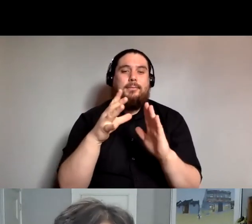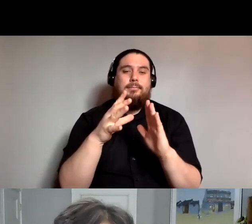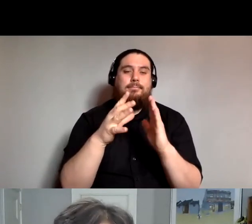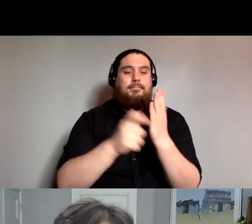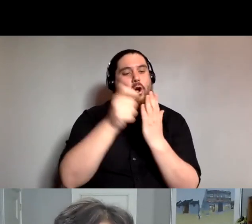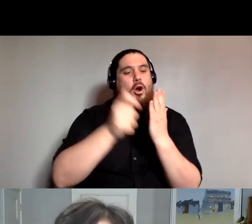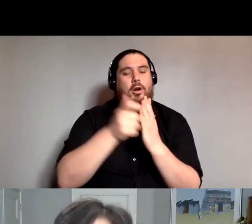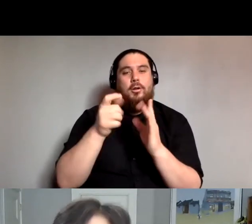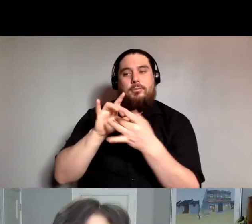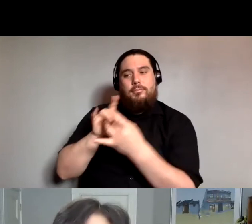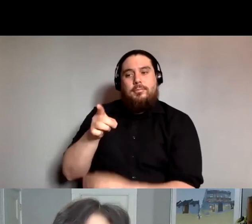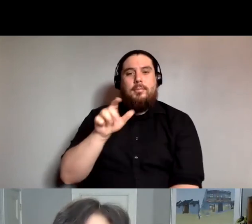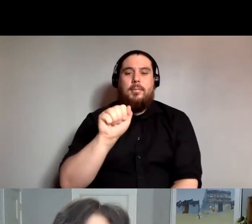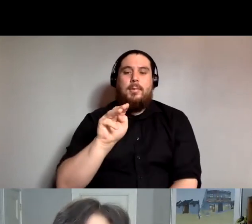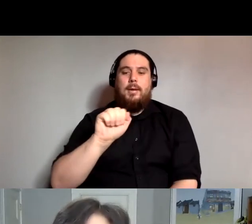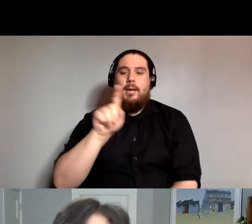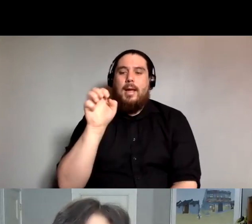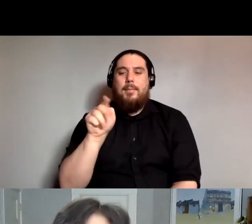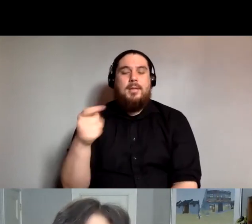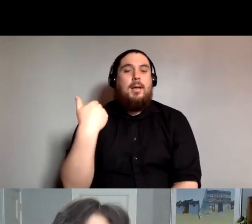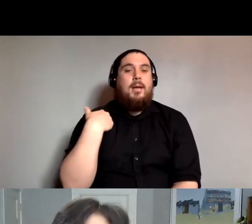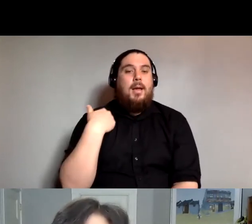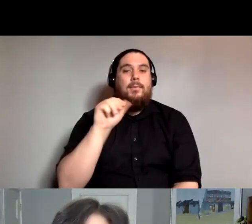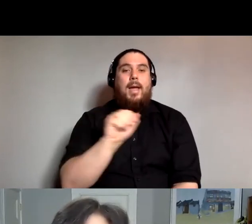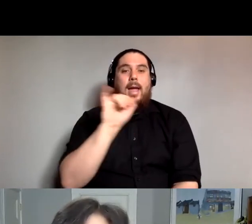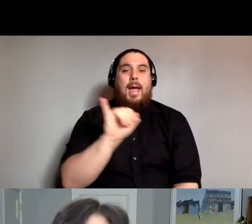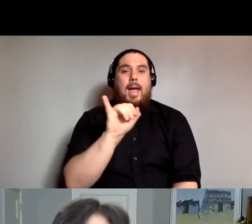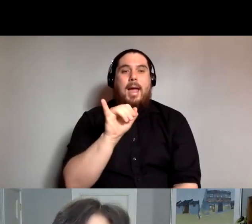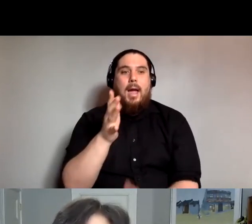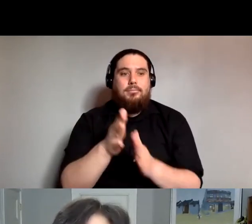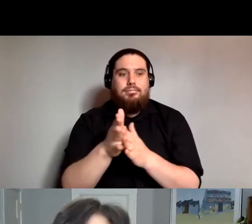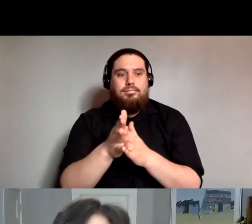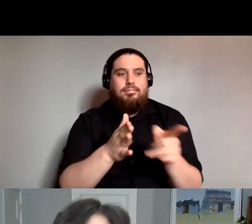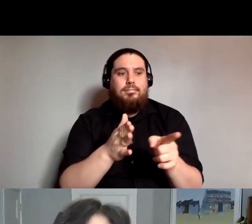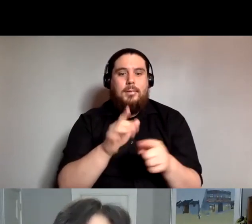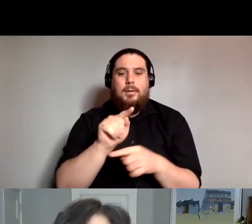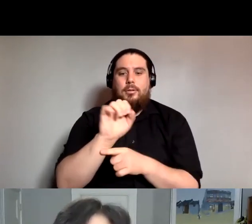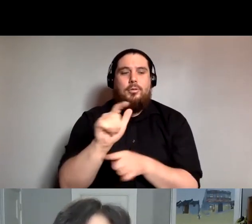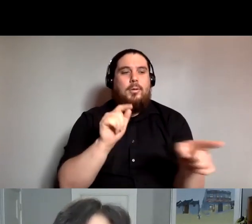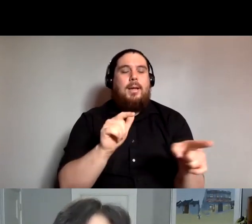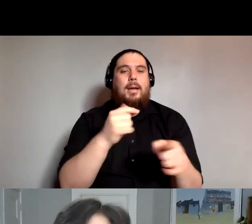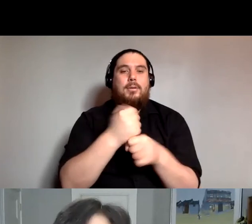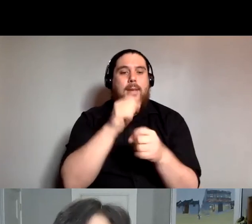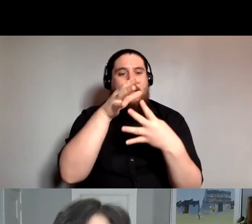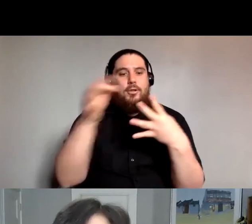Amazon, which scrapped an AI-driven hiring tool because it was making choices in favor of male applicants for